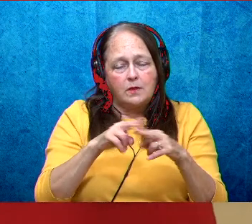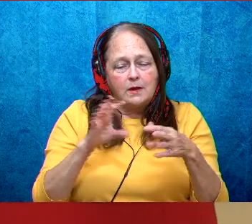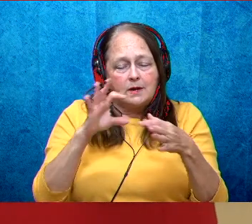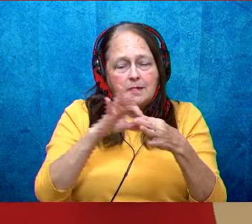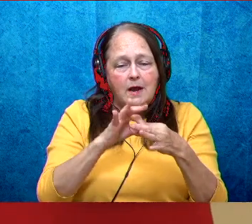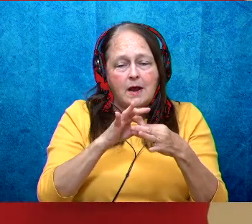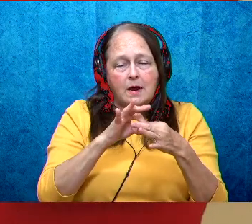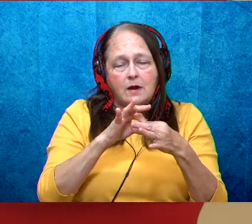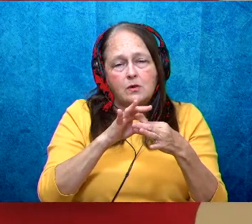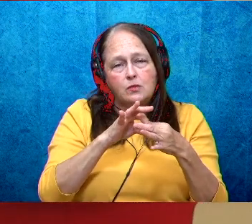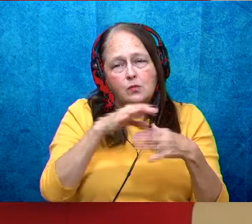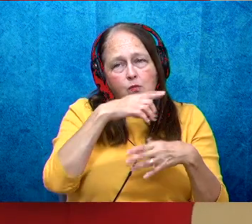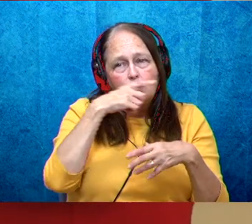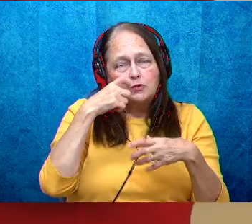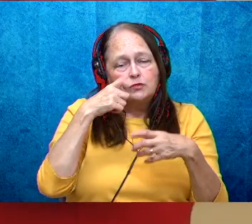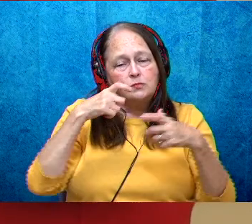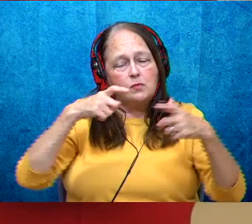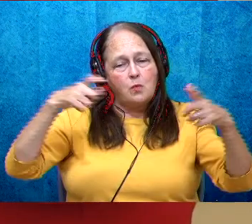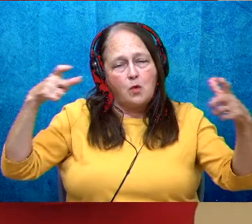the large expanse.